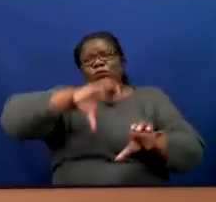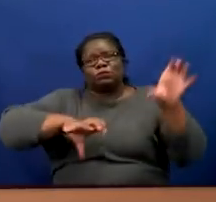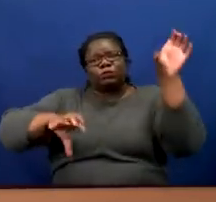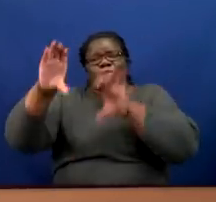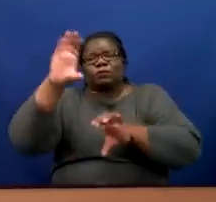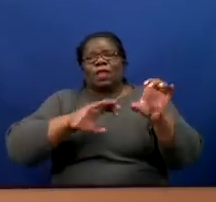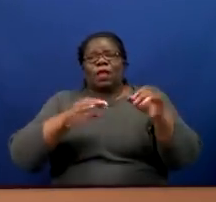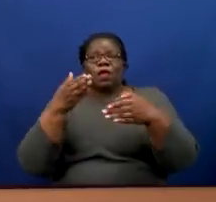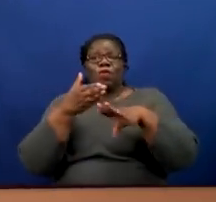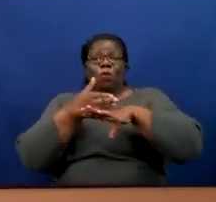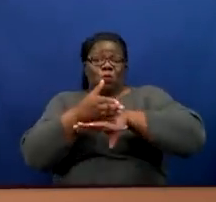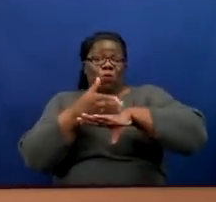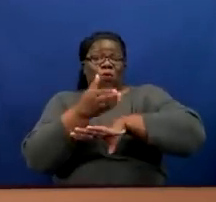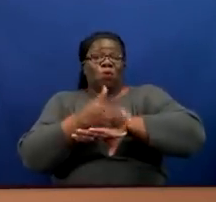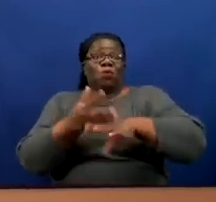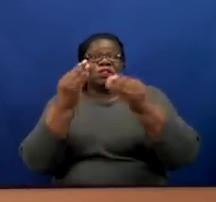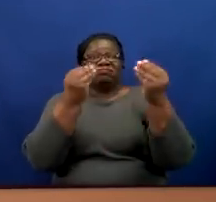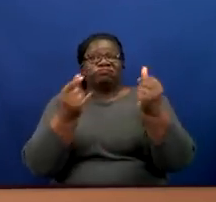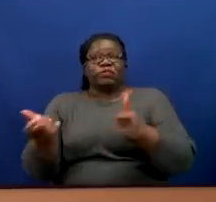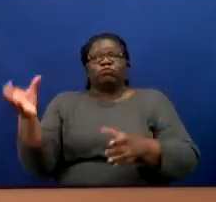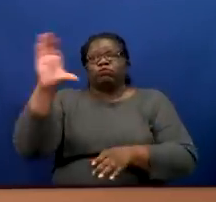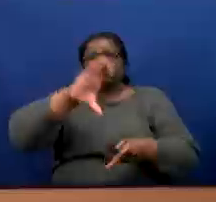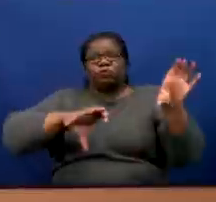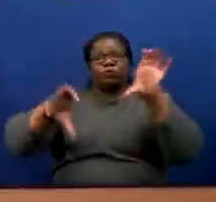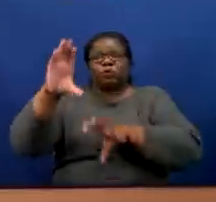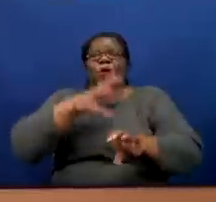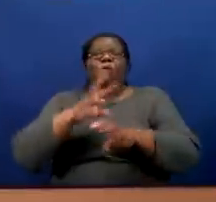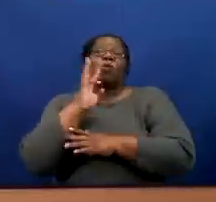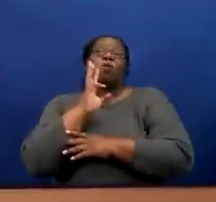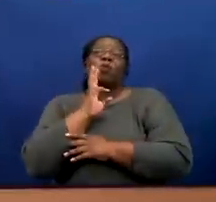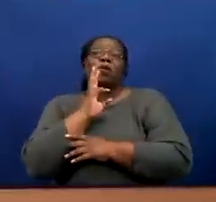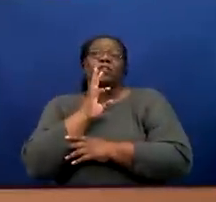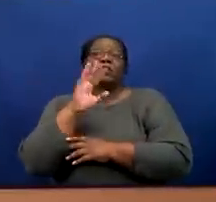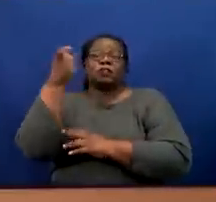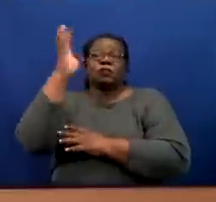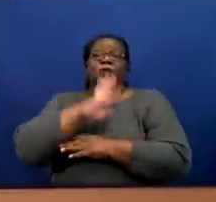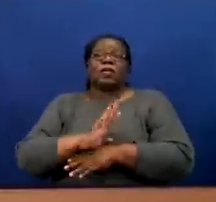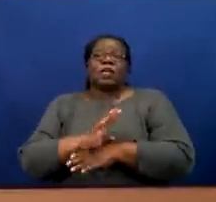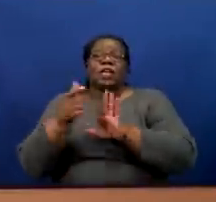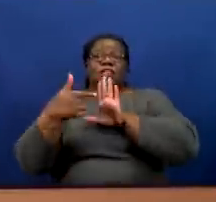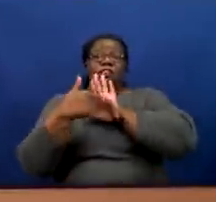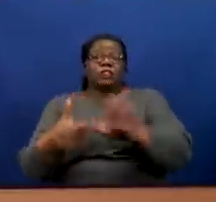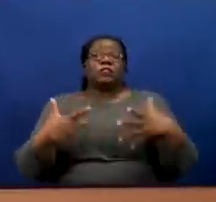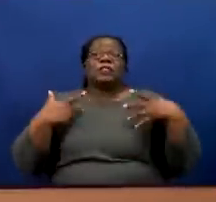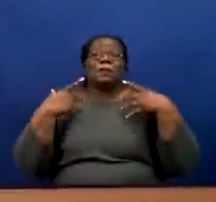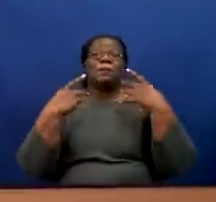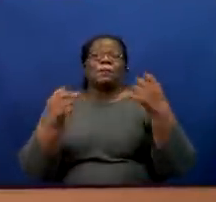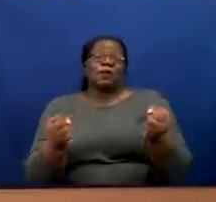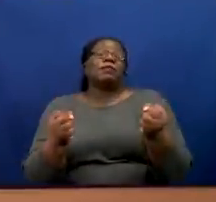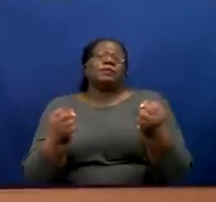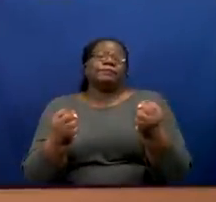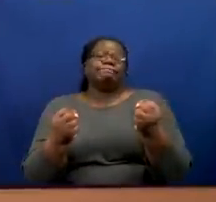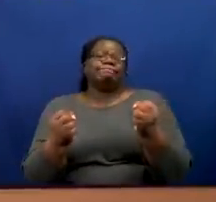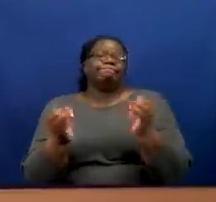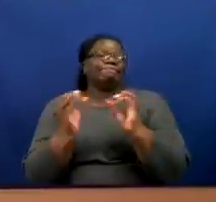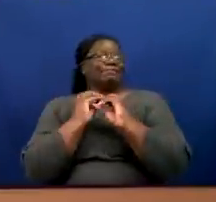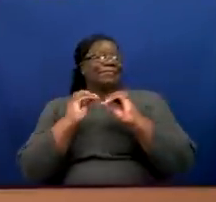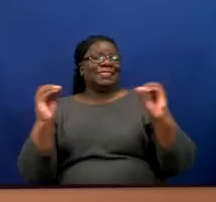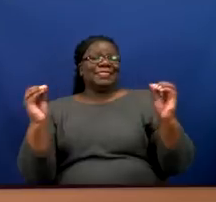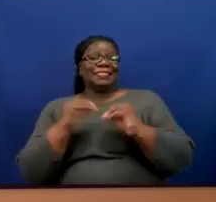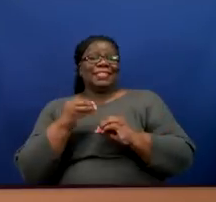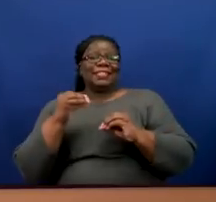that the wood on the altar was completely drenched, because when God shows his power, there is absolutely nothing that